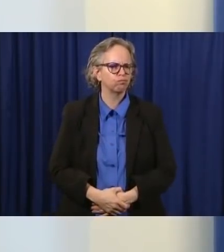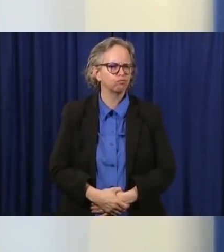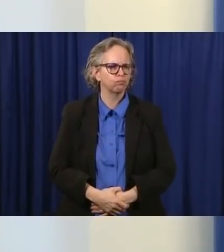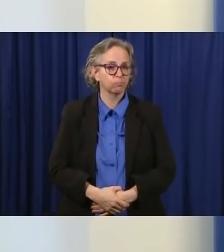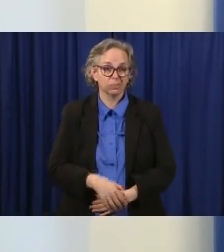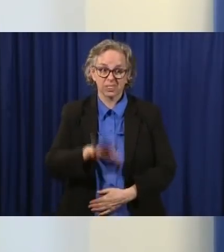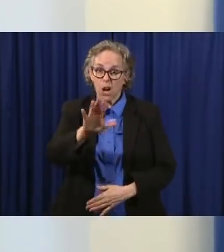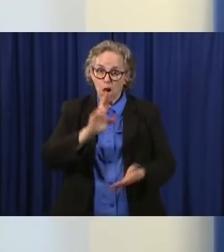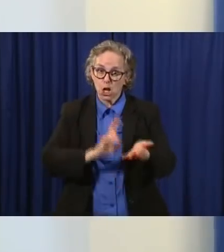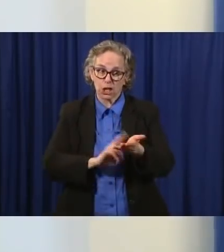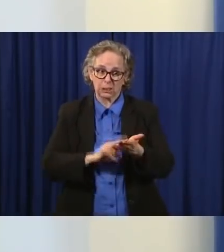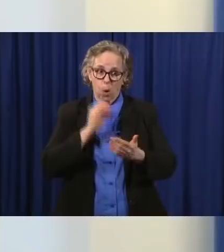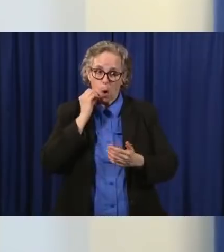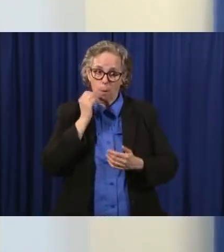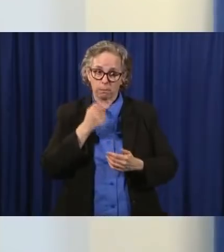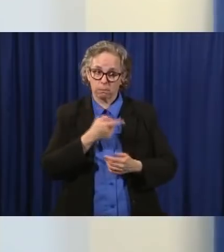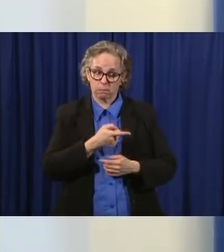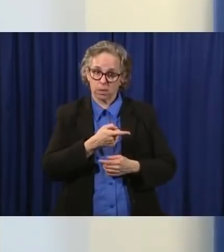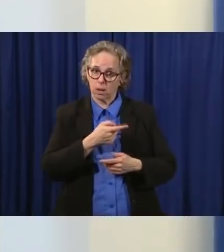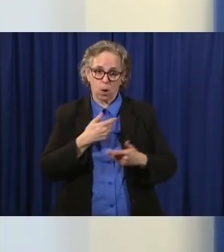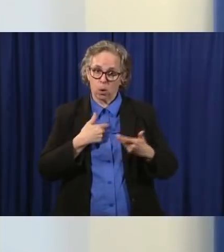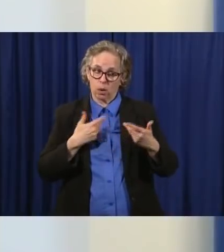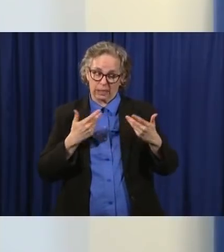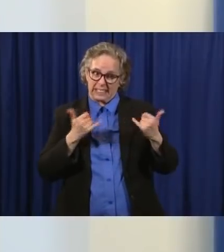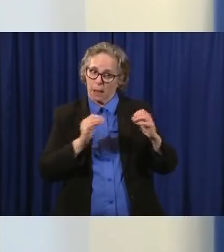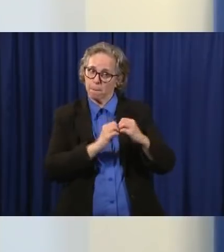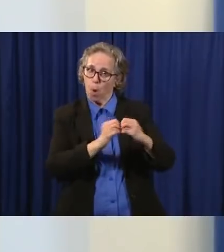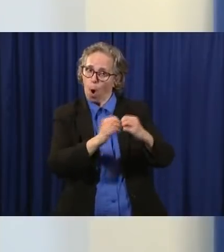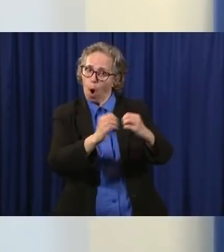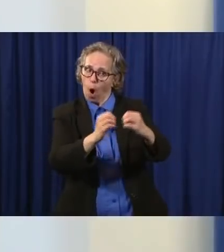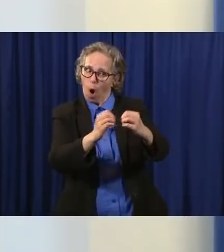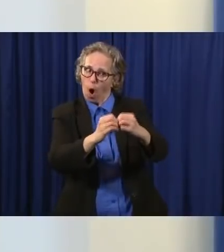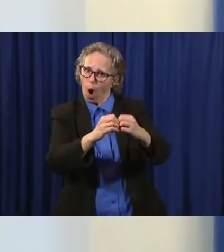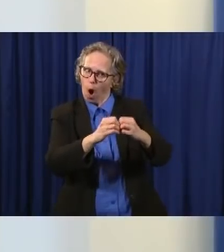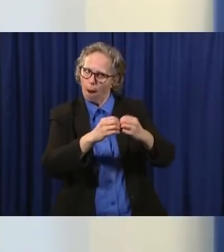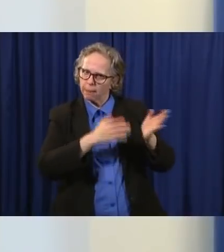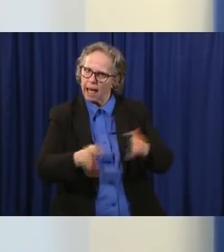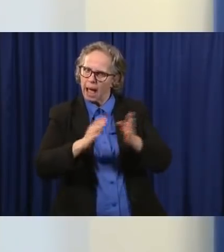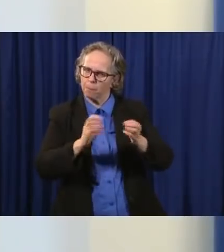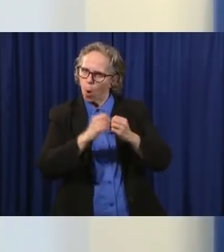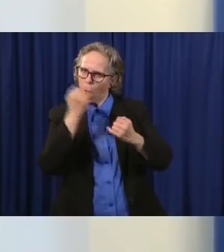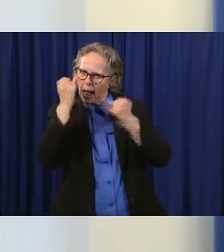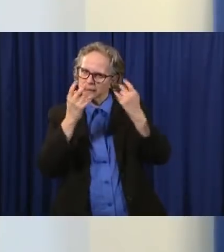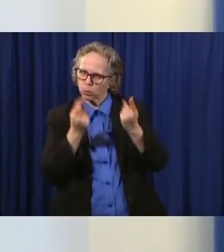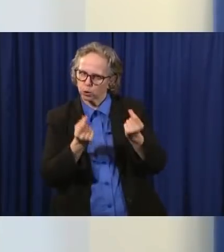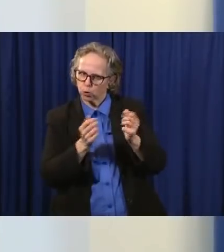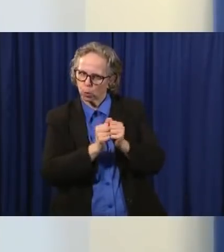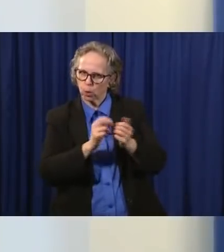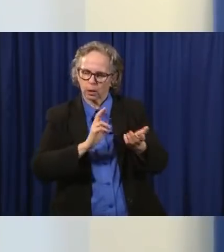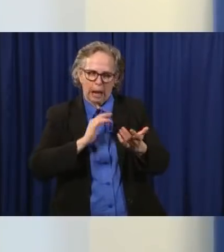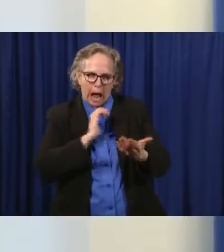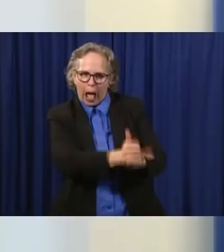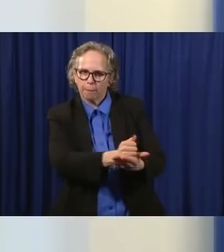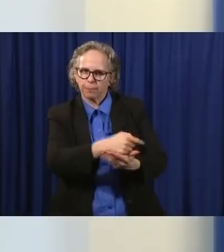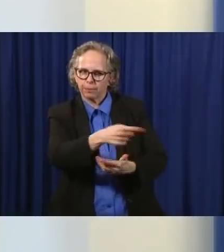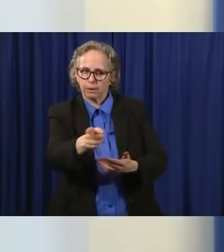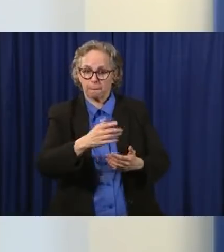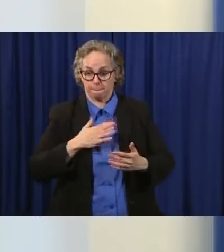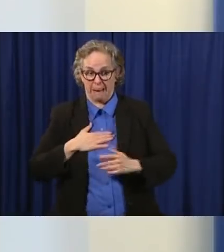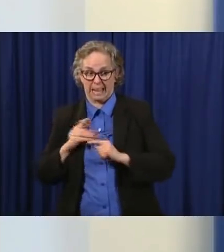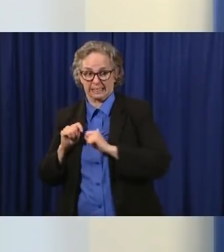nursing homes. I think you're going to be hearing a lot more. My team and I, we do a lot of technical assistance,